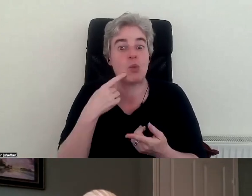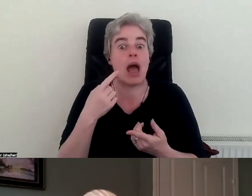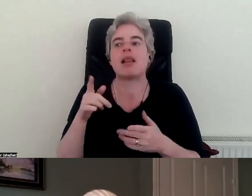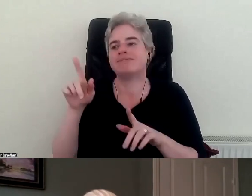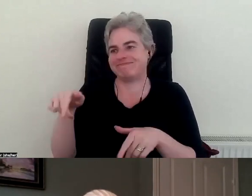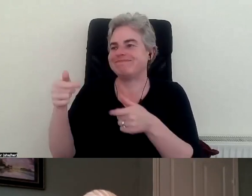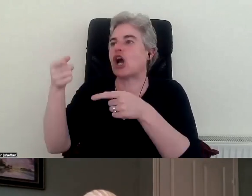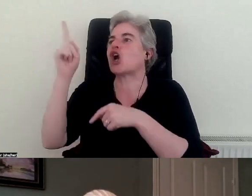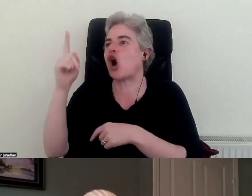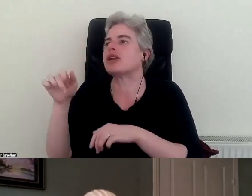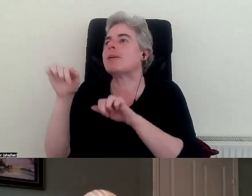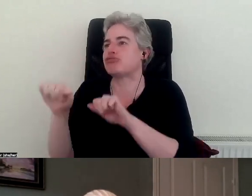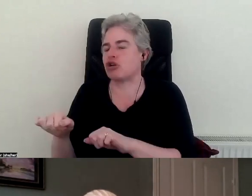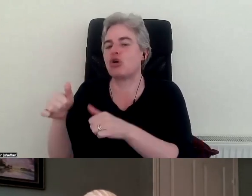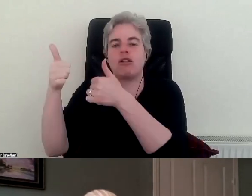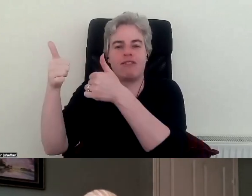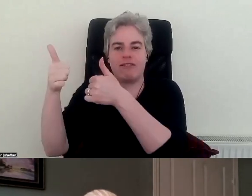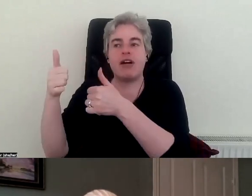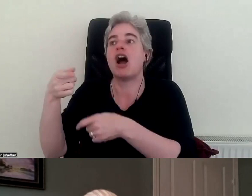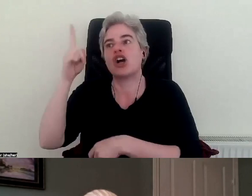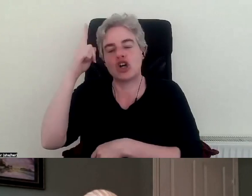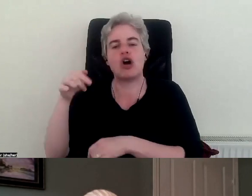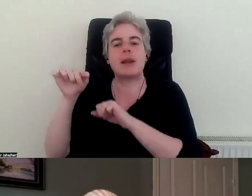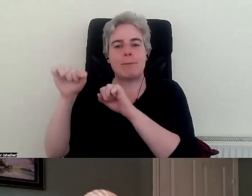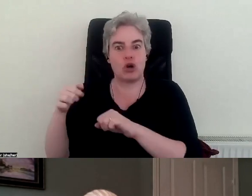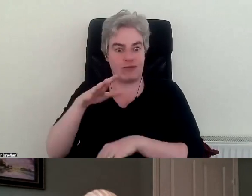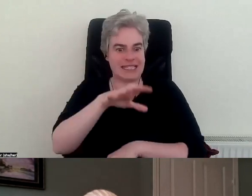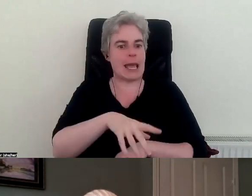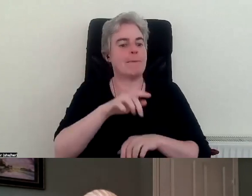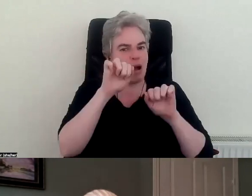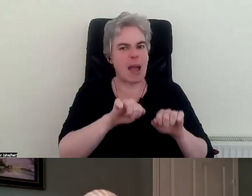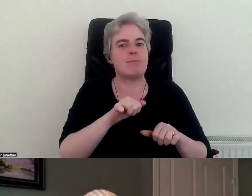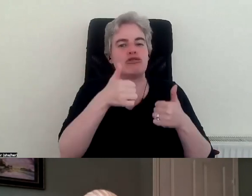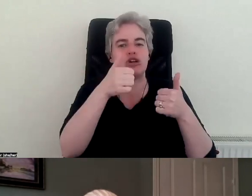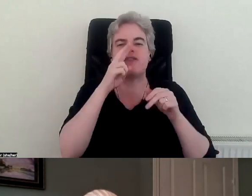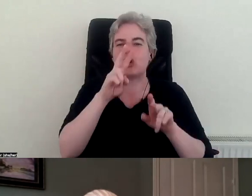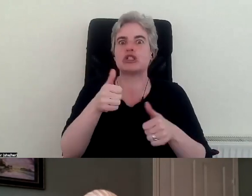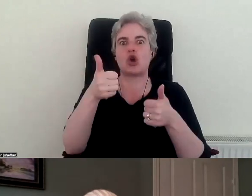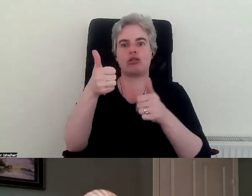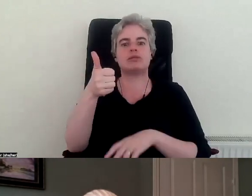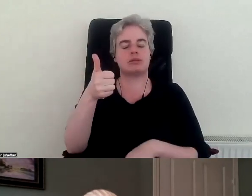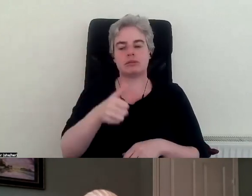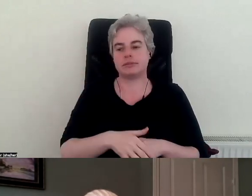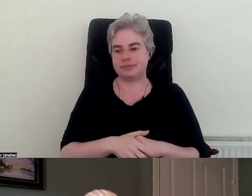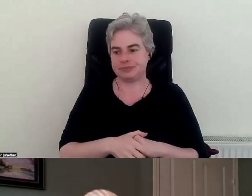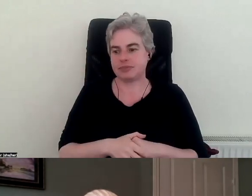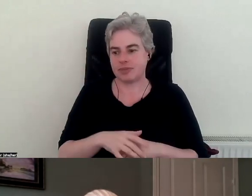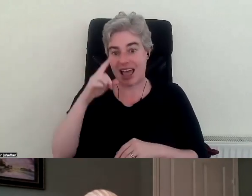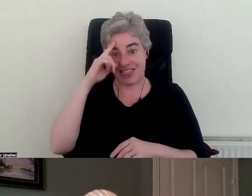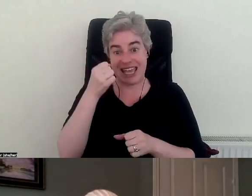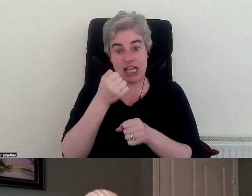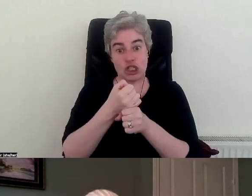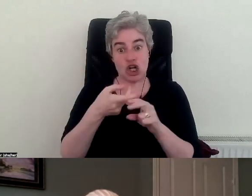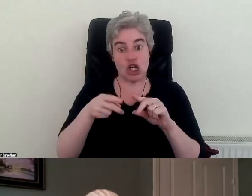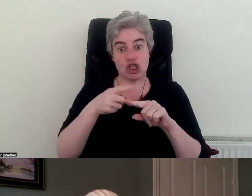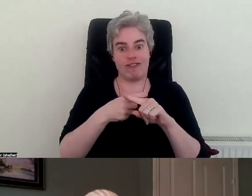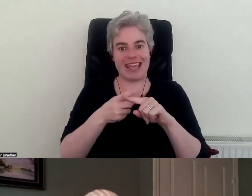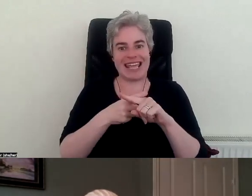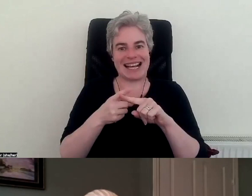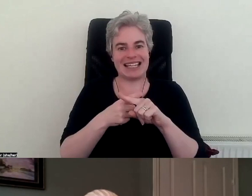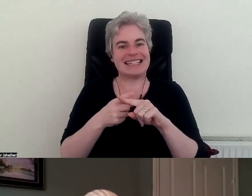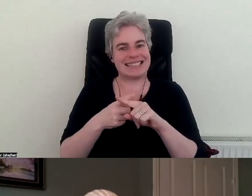approves of this, and God approves of this empire, and this looks good. And I think the Church of England has a habit of doing